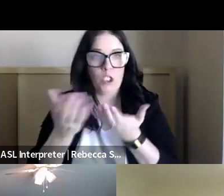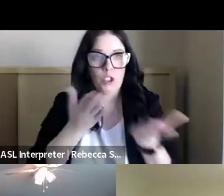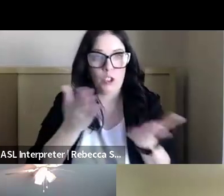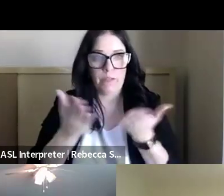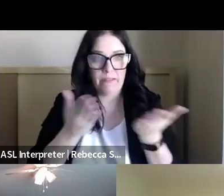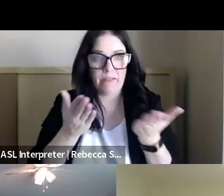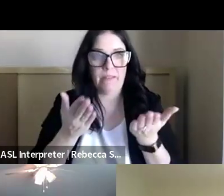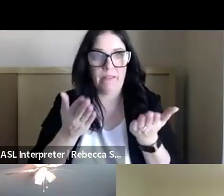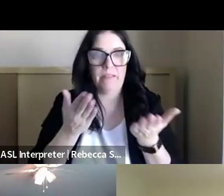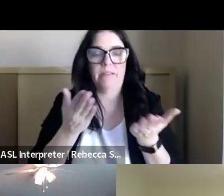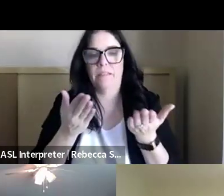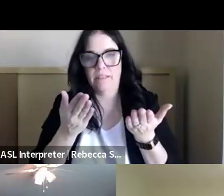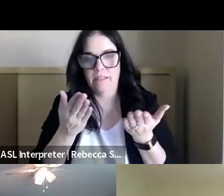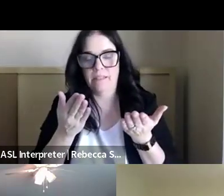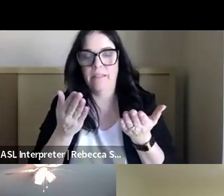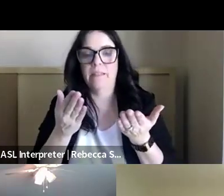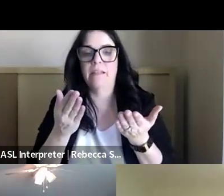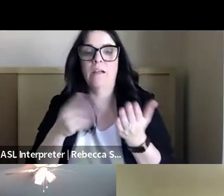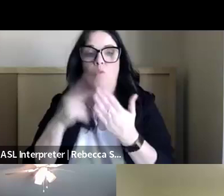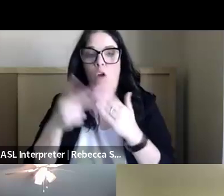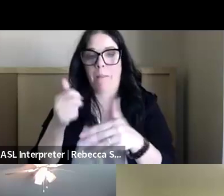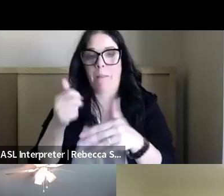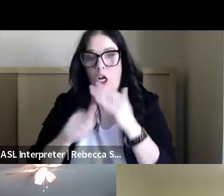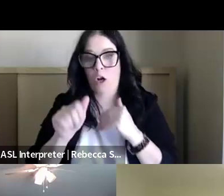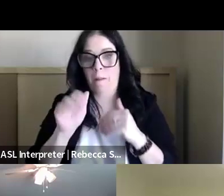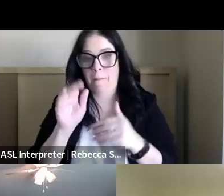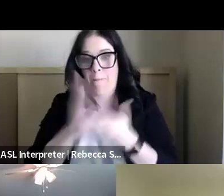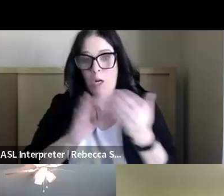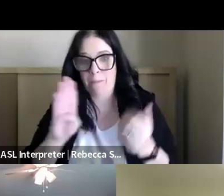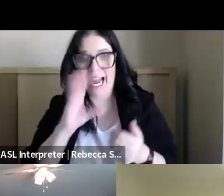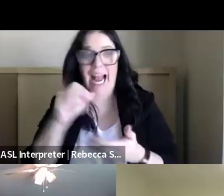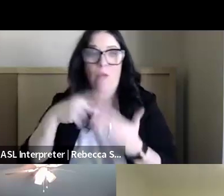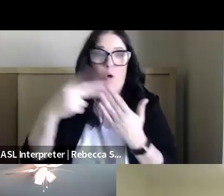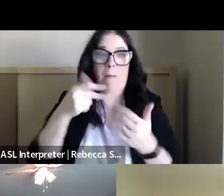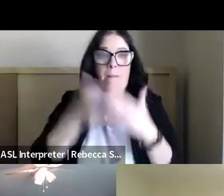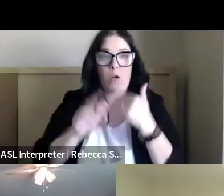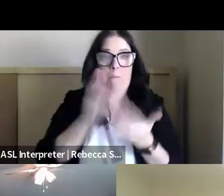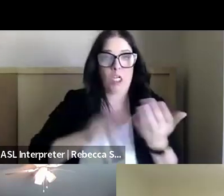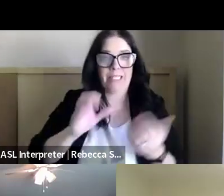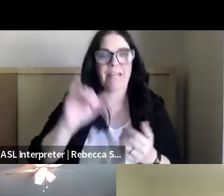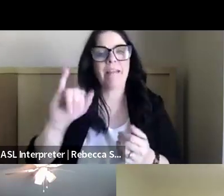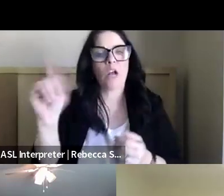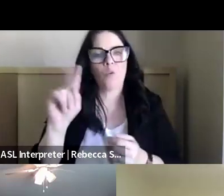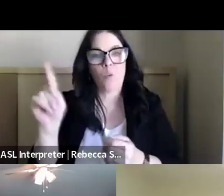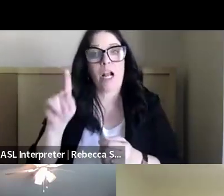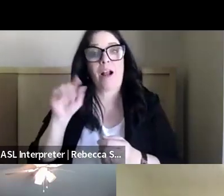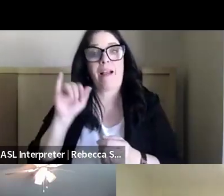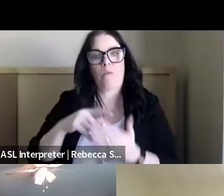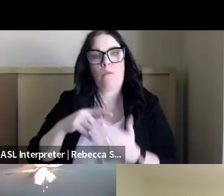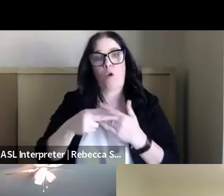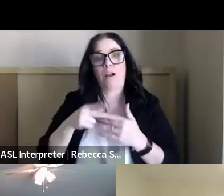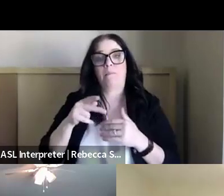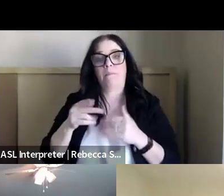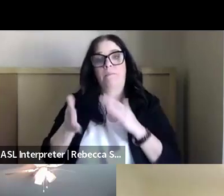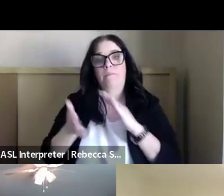B and a program under Part C in a case which the program is administered by the